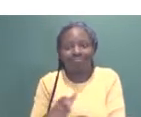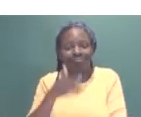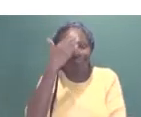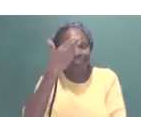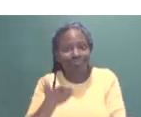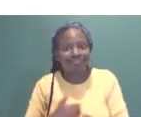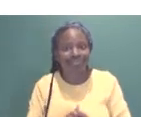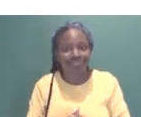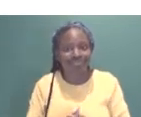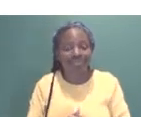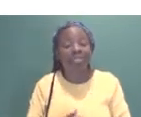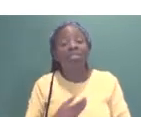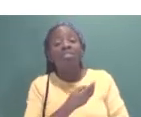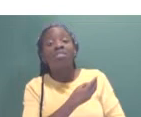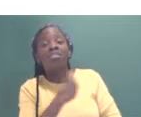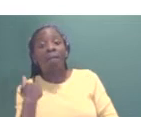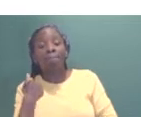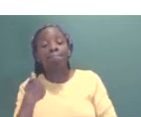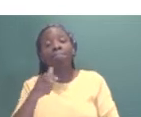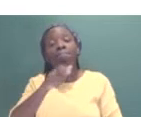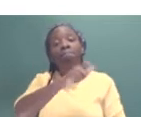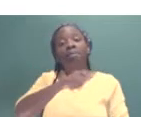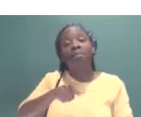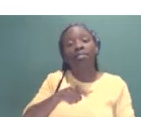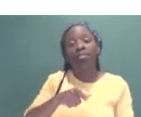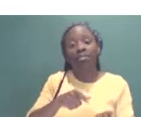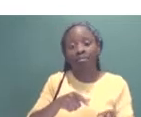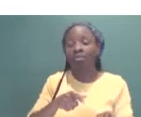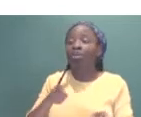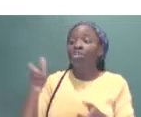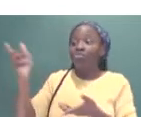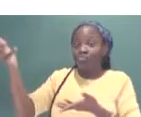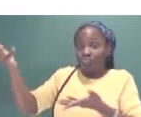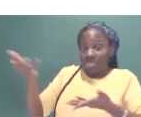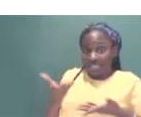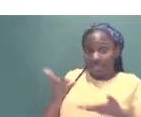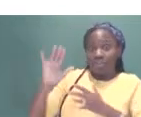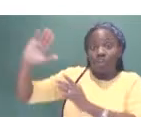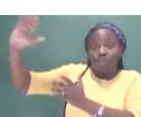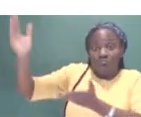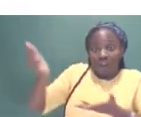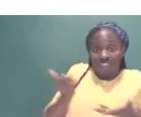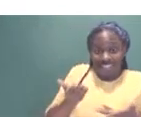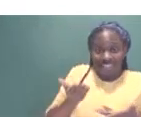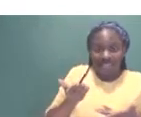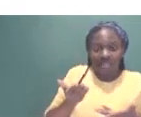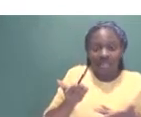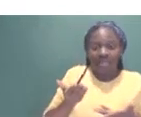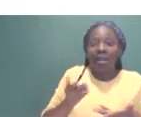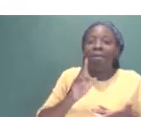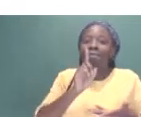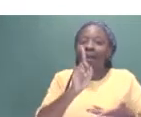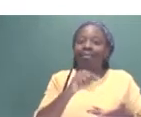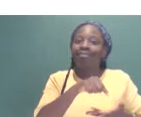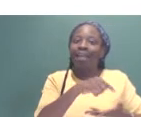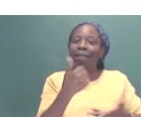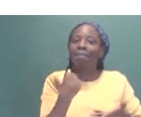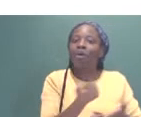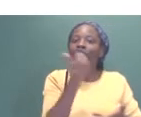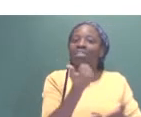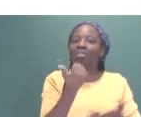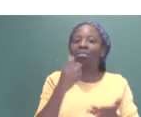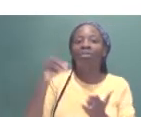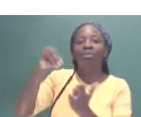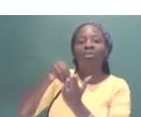who generally got the services were those already on some sort of list with the Department of